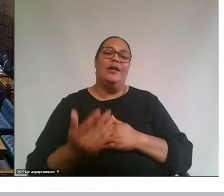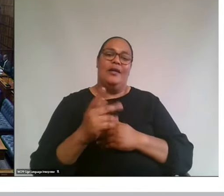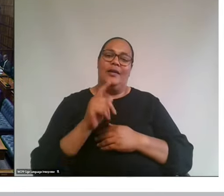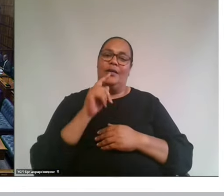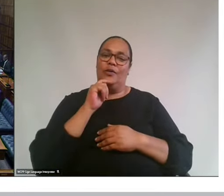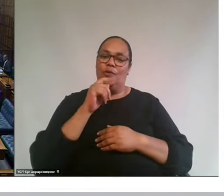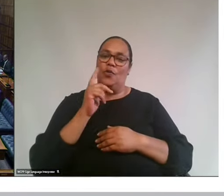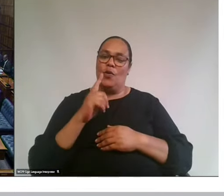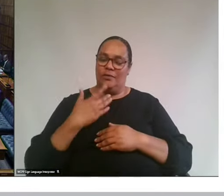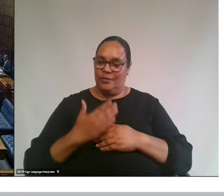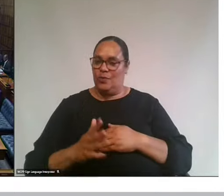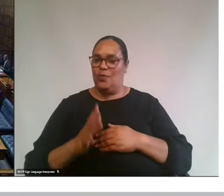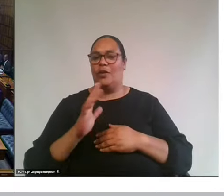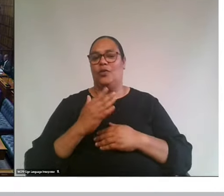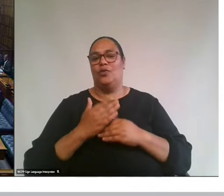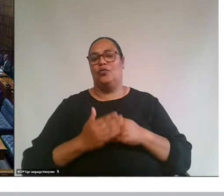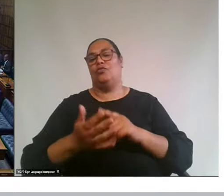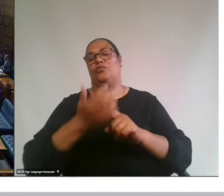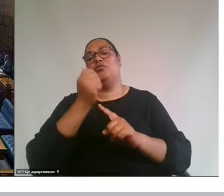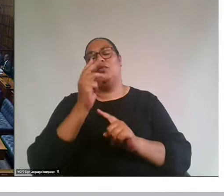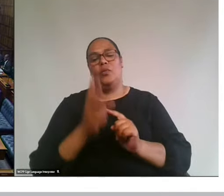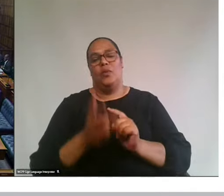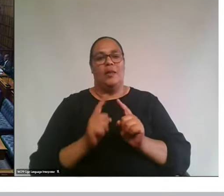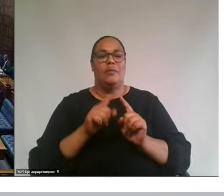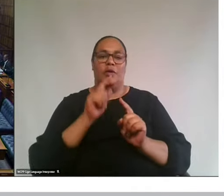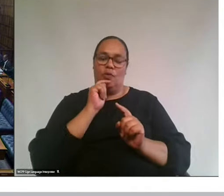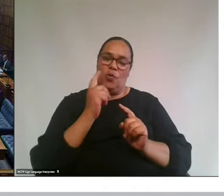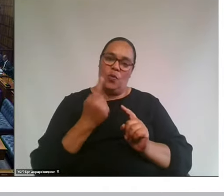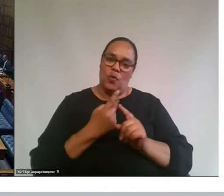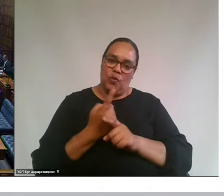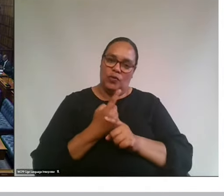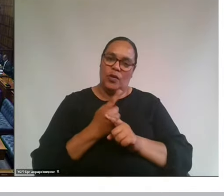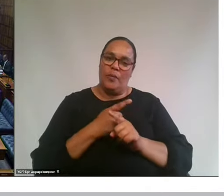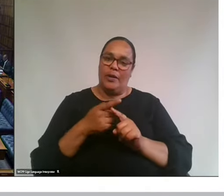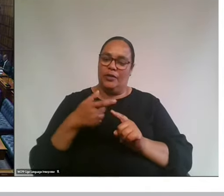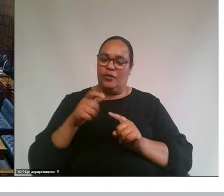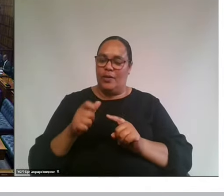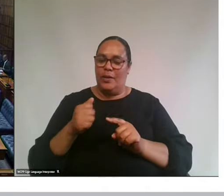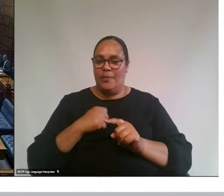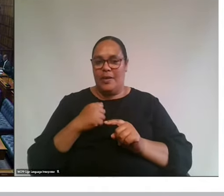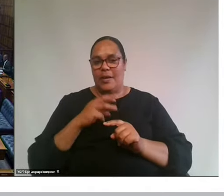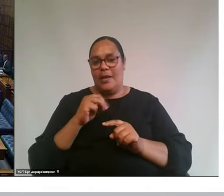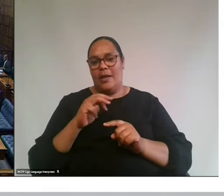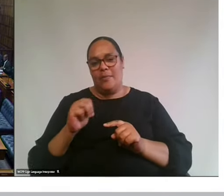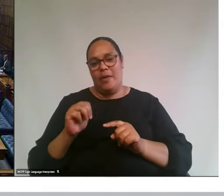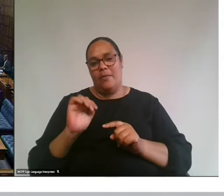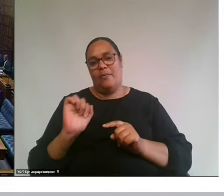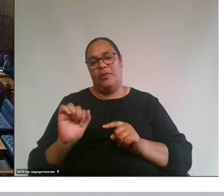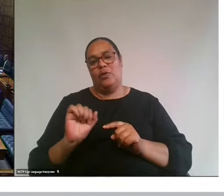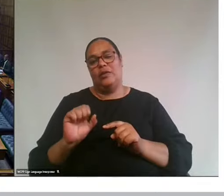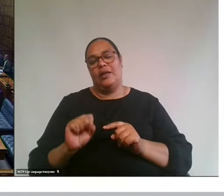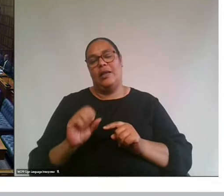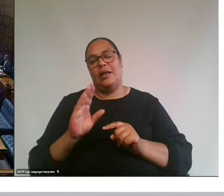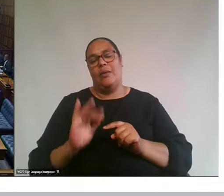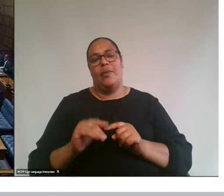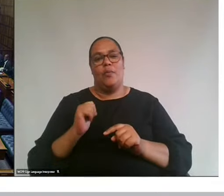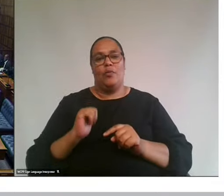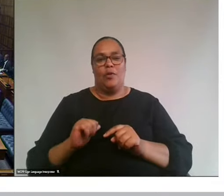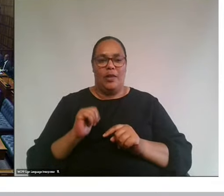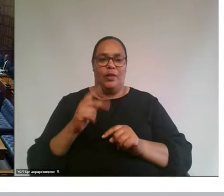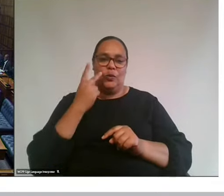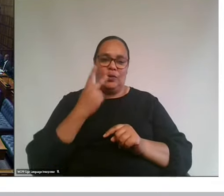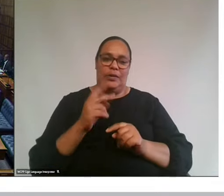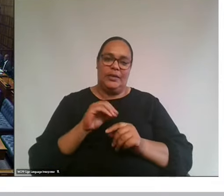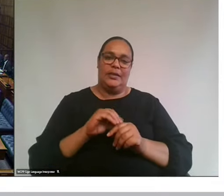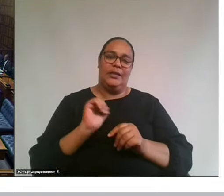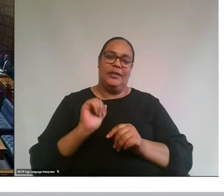going forward um we are also and I want to my chair is also the mm of the sanab Bay municipality and you will see also